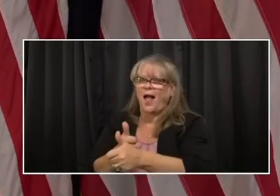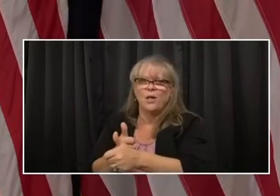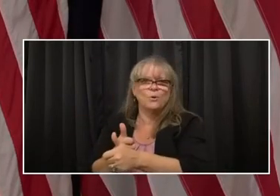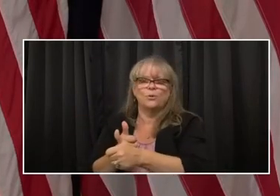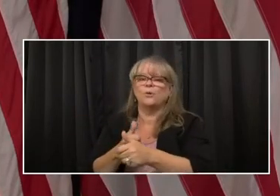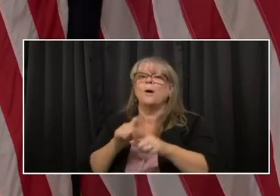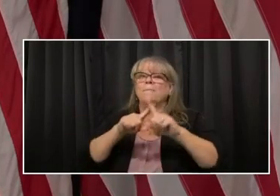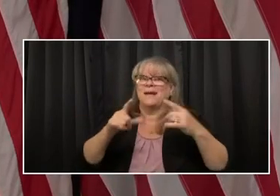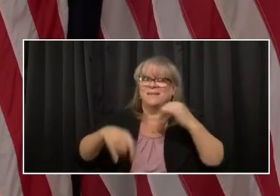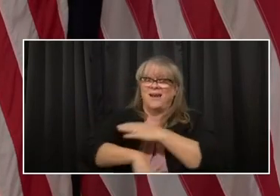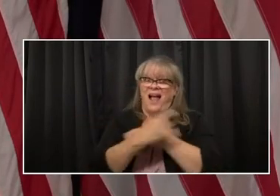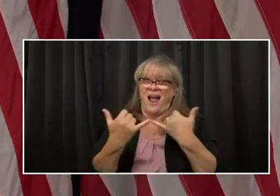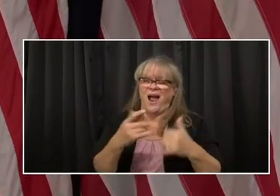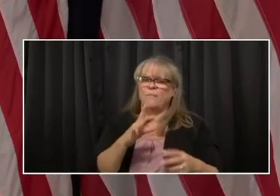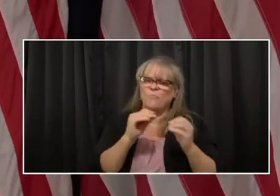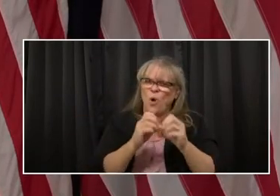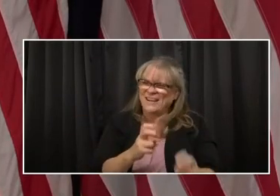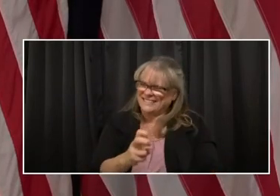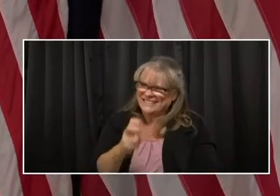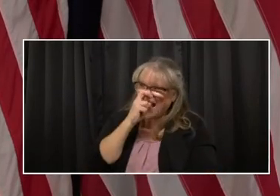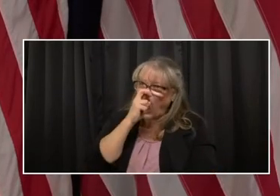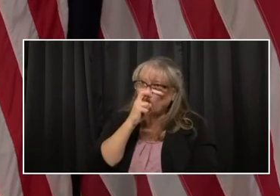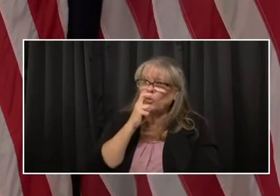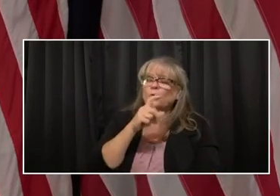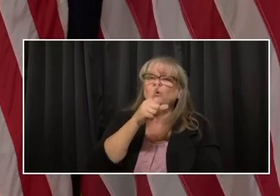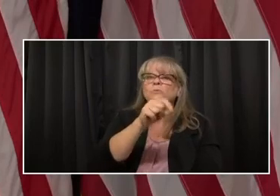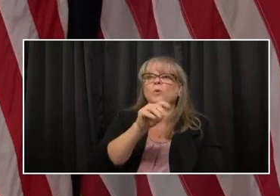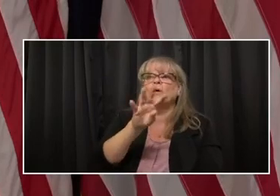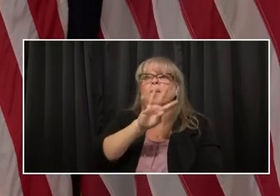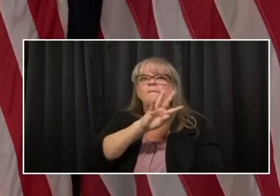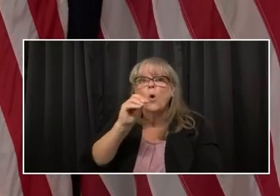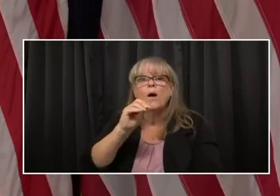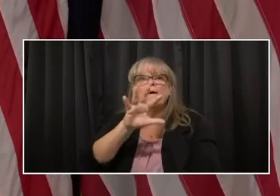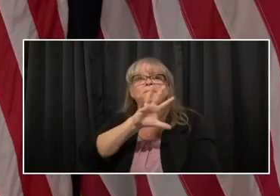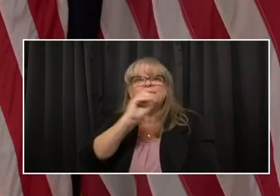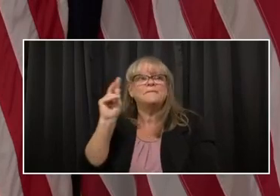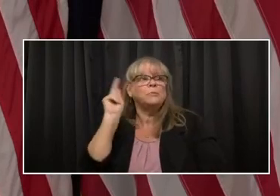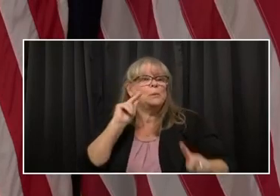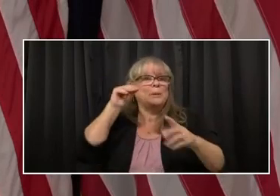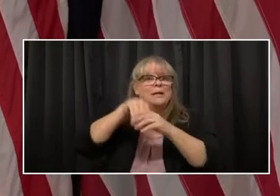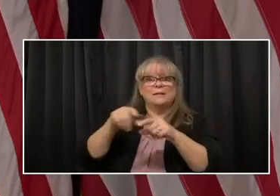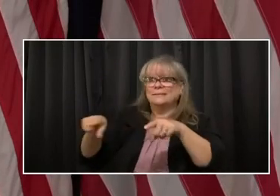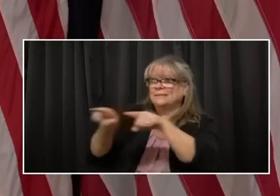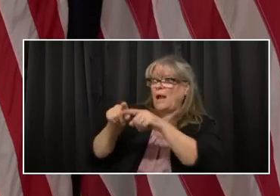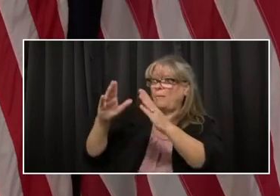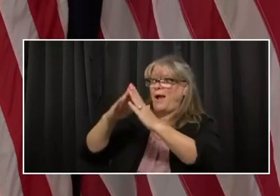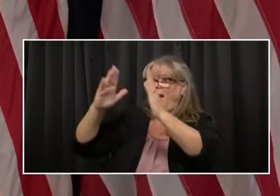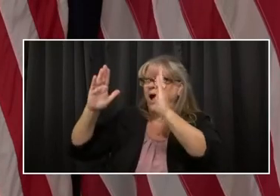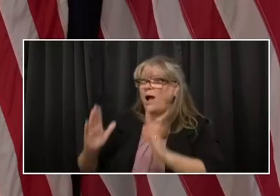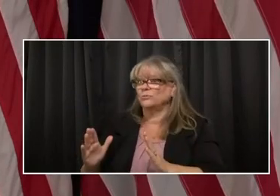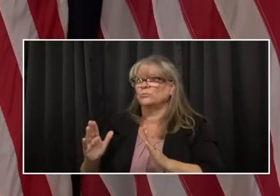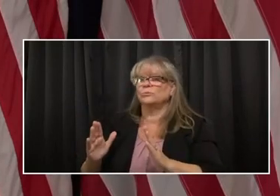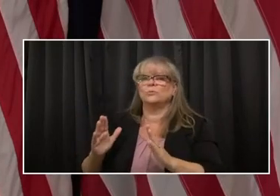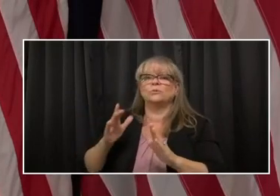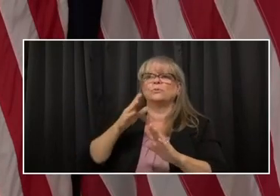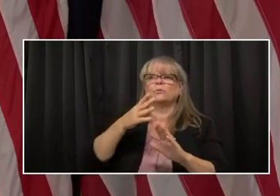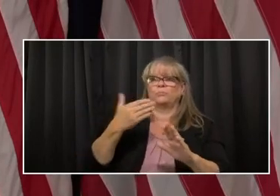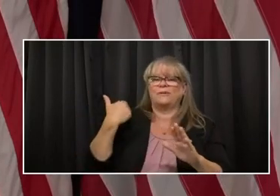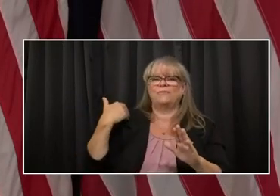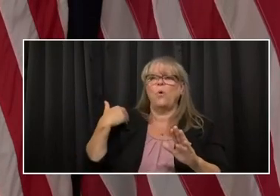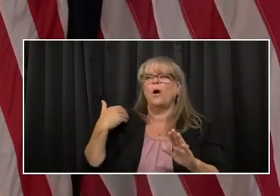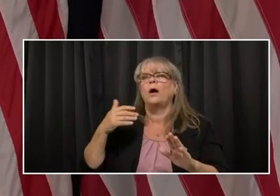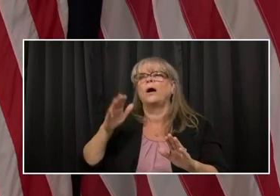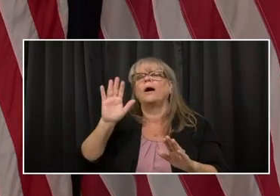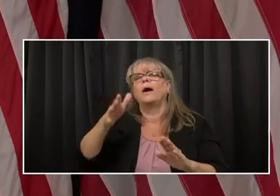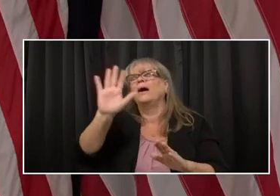there's 150 people in a house, in a normal time, an officer might simply say, turn down the music. I